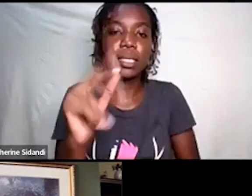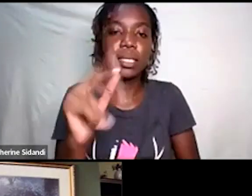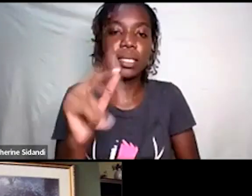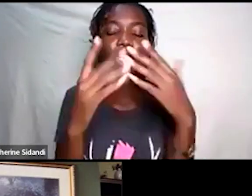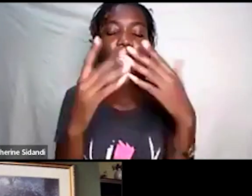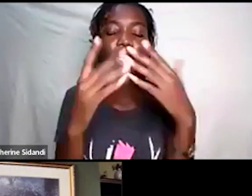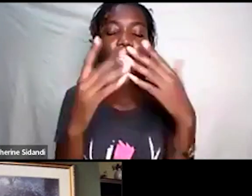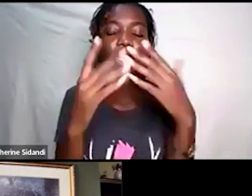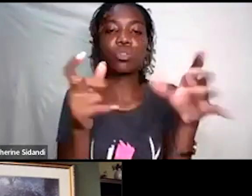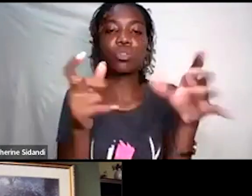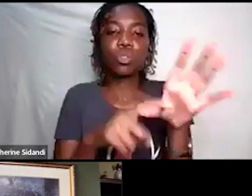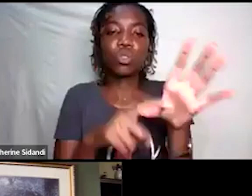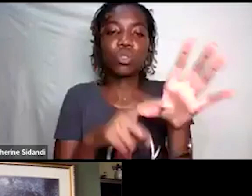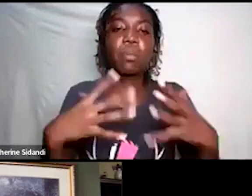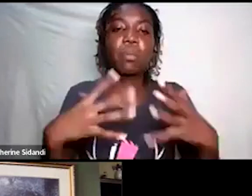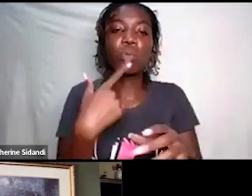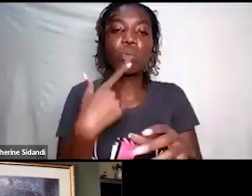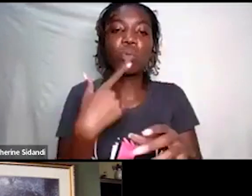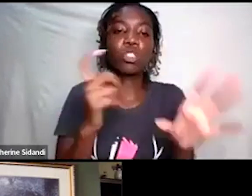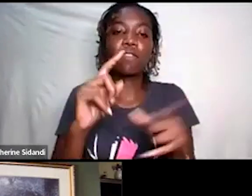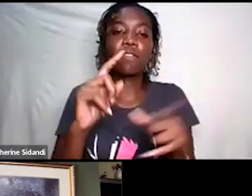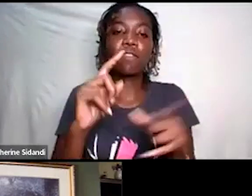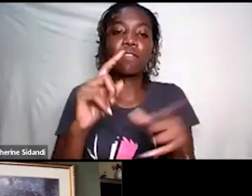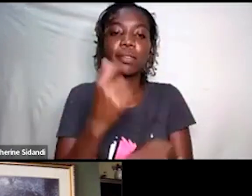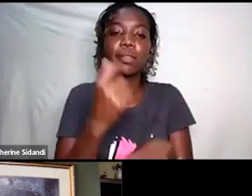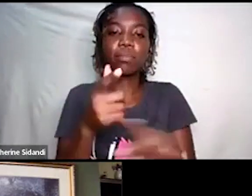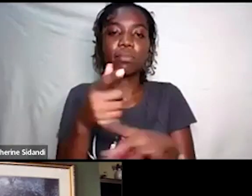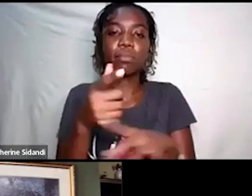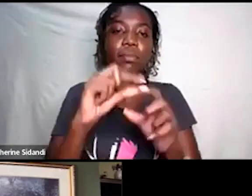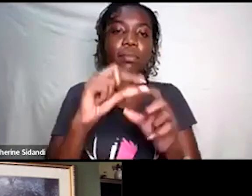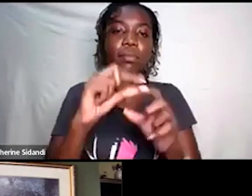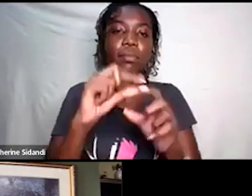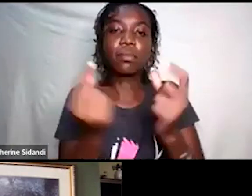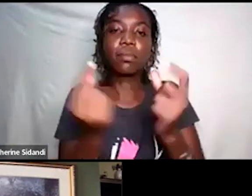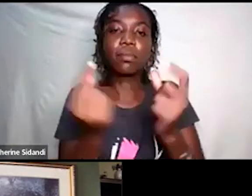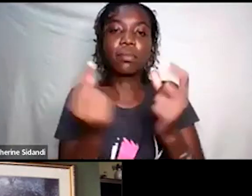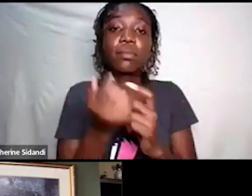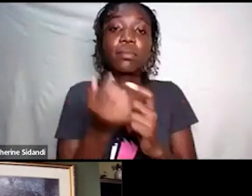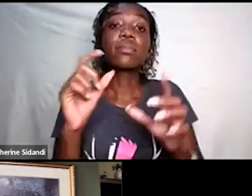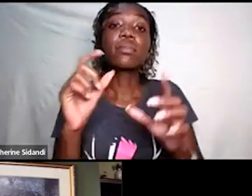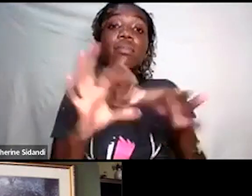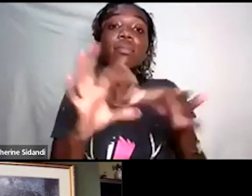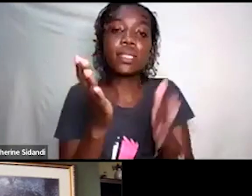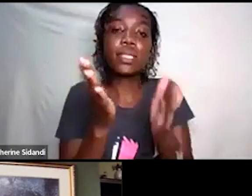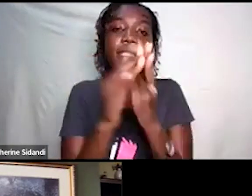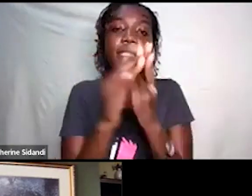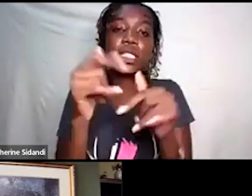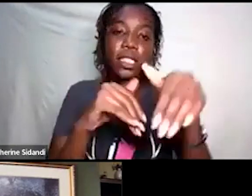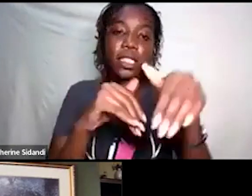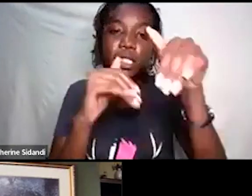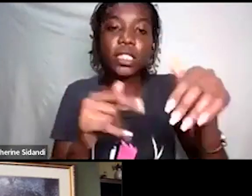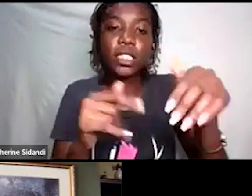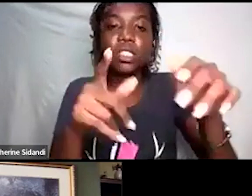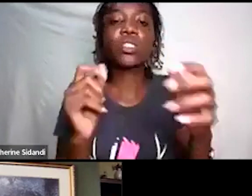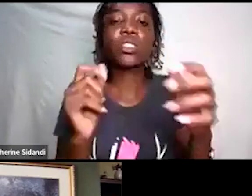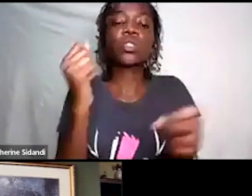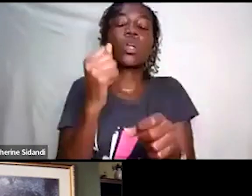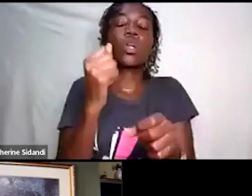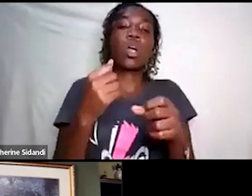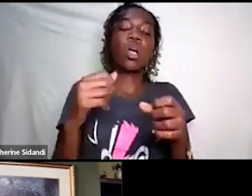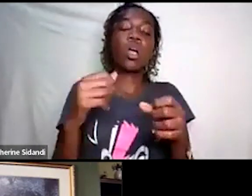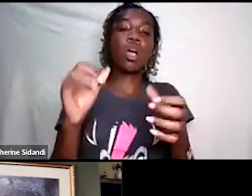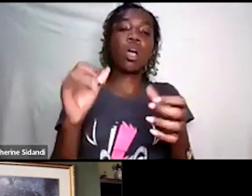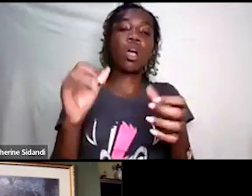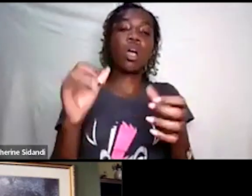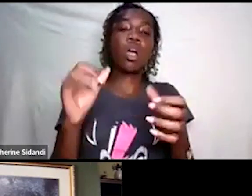the first time. Please join our WhatsApp group. The link is there. And then subscribe to our YouTube channel. That's where we will upload the link,